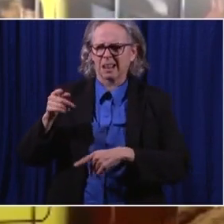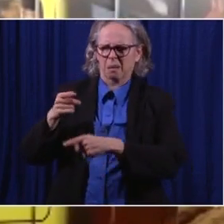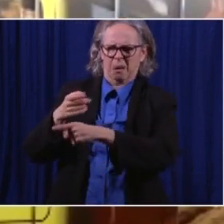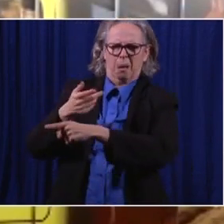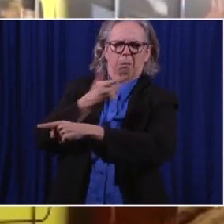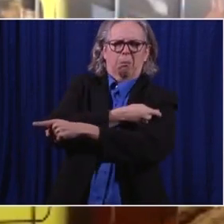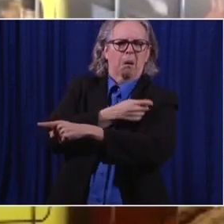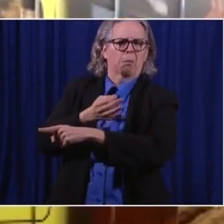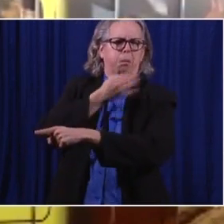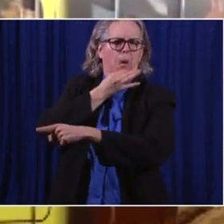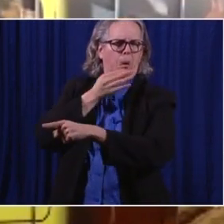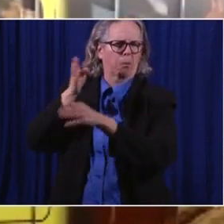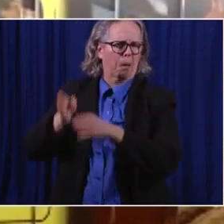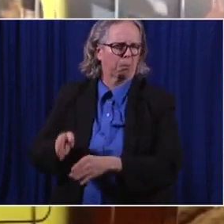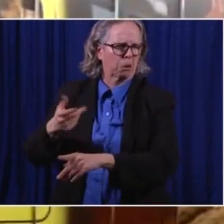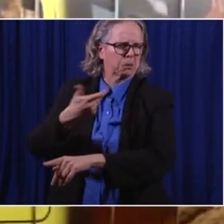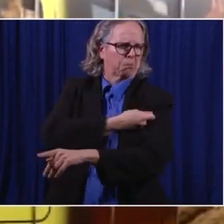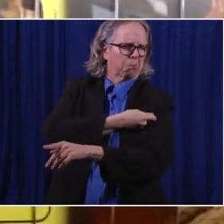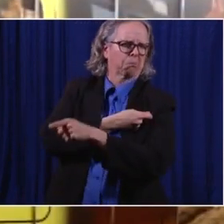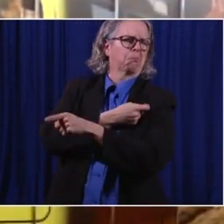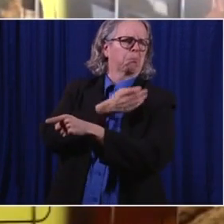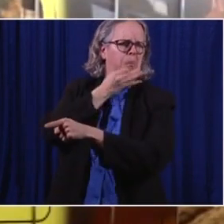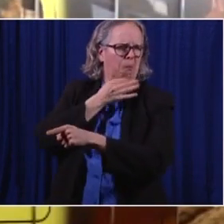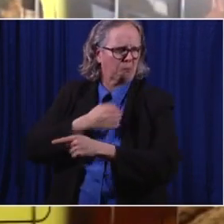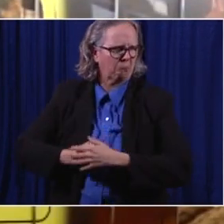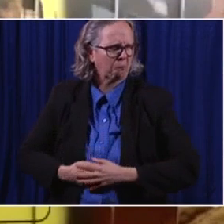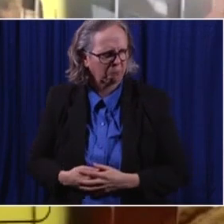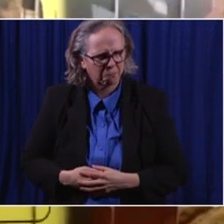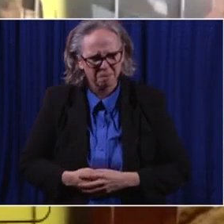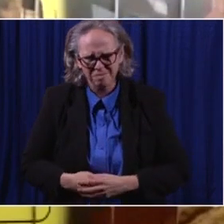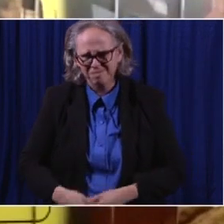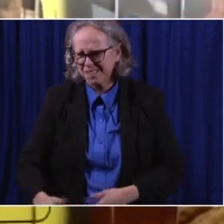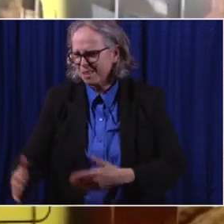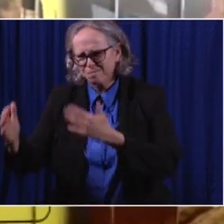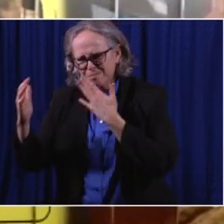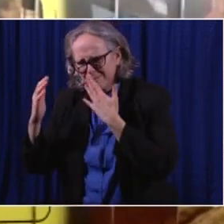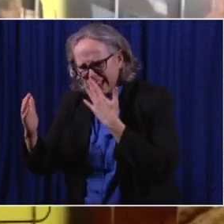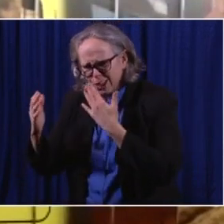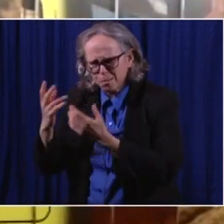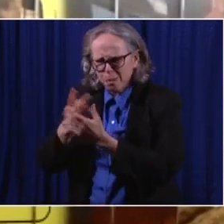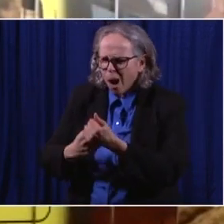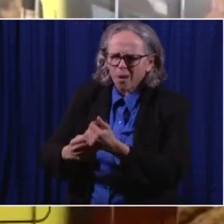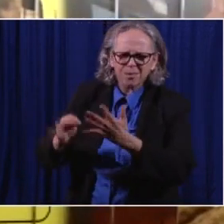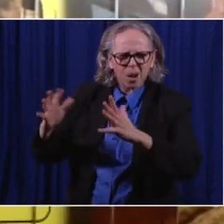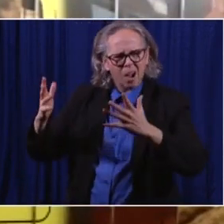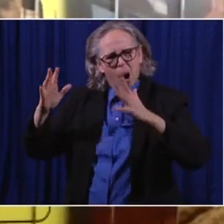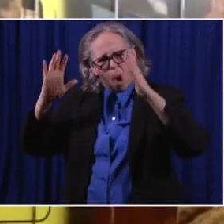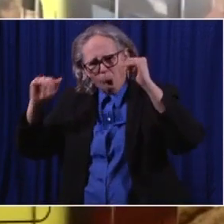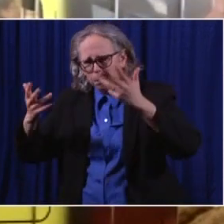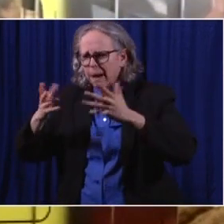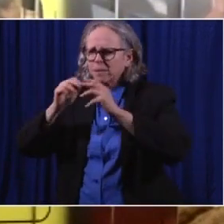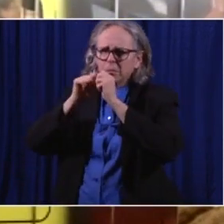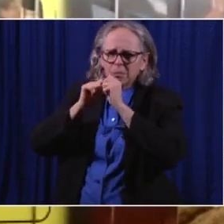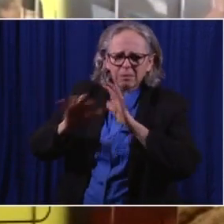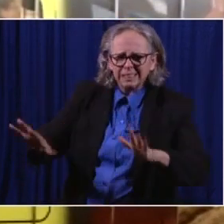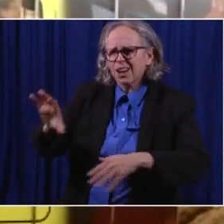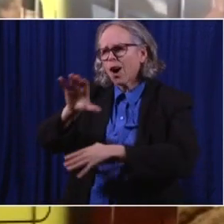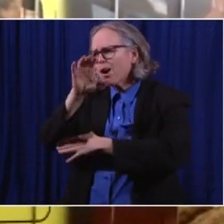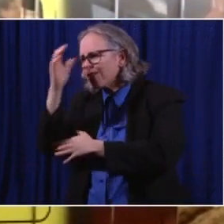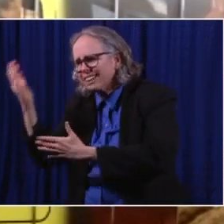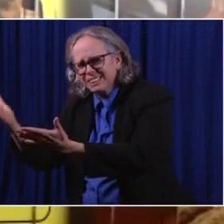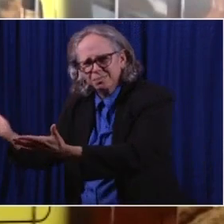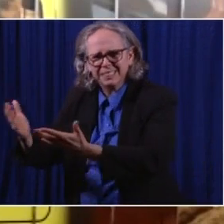Well, we thank both of you very, very much and hope you have a blessed Christmas. And we just appreciate you being with us today. And thanks for